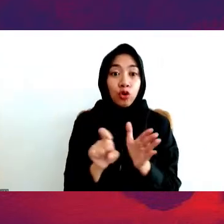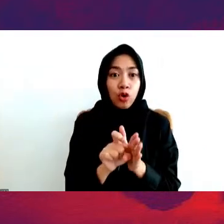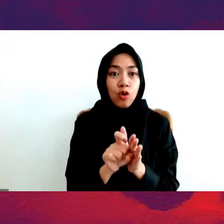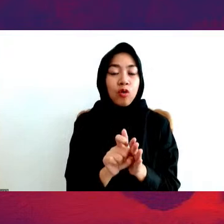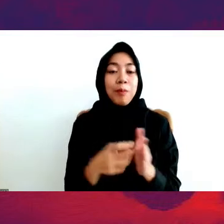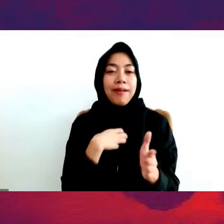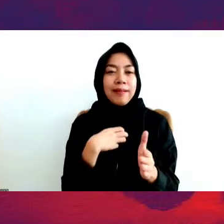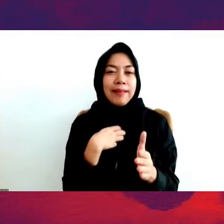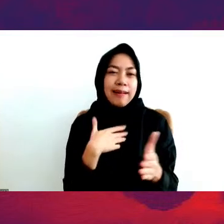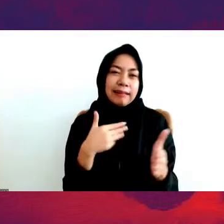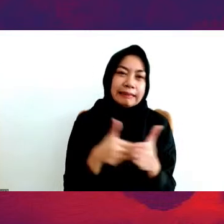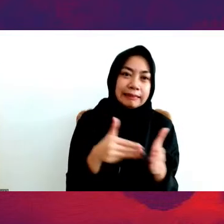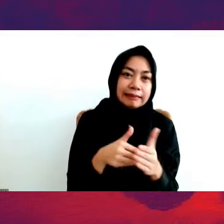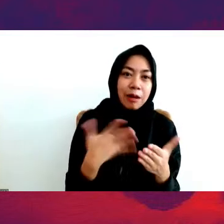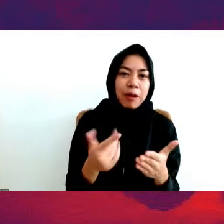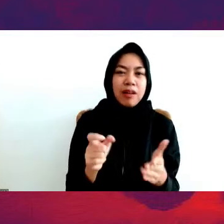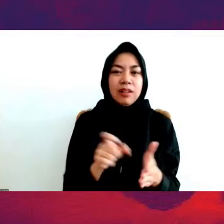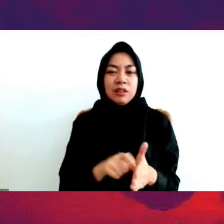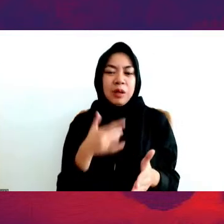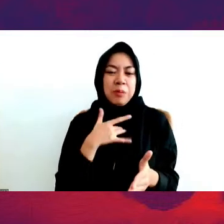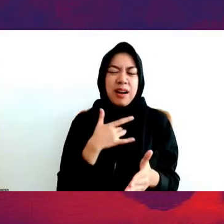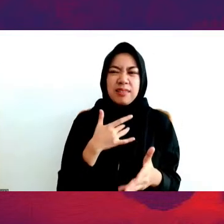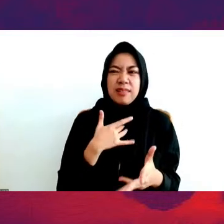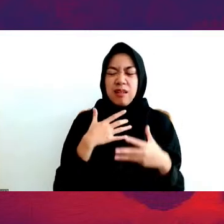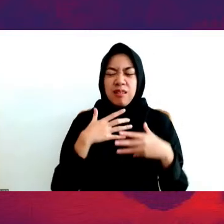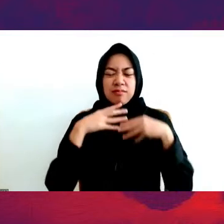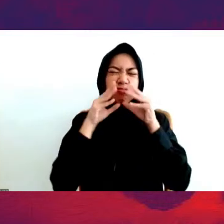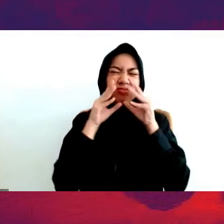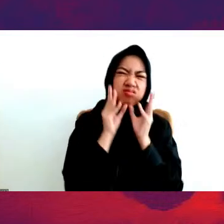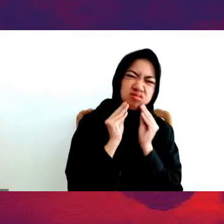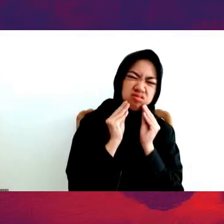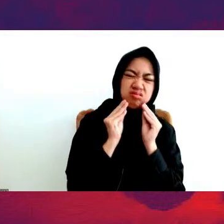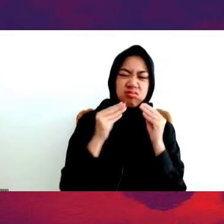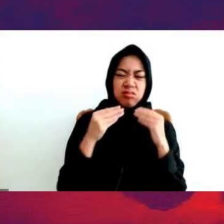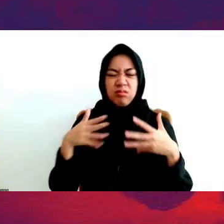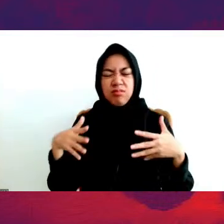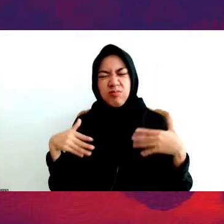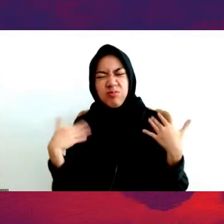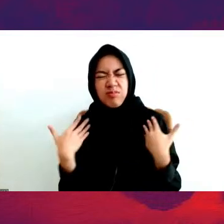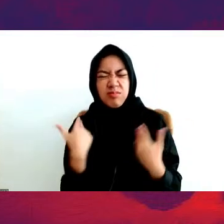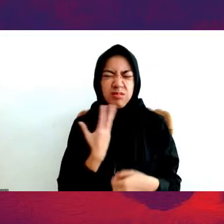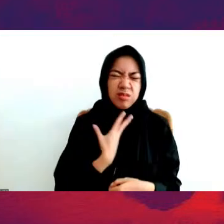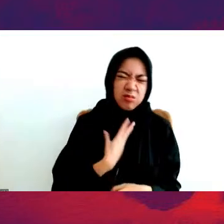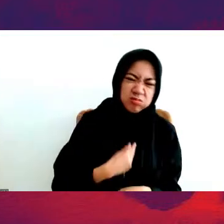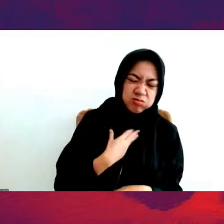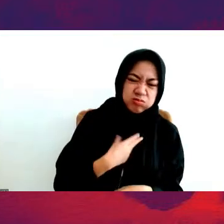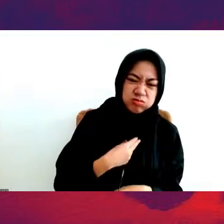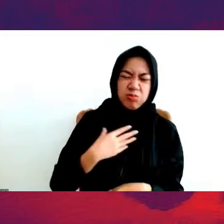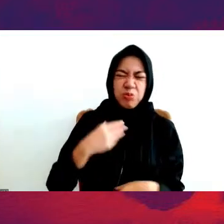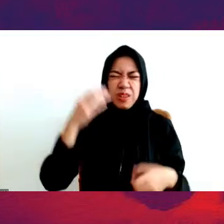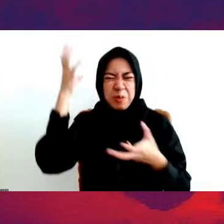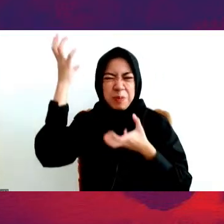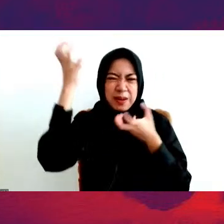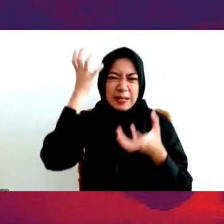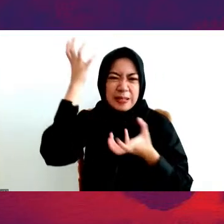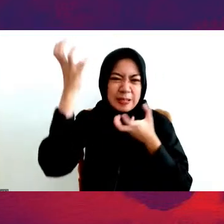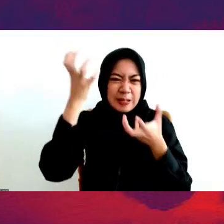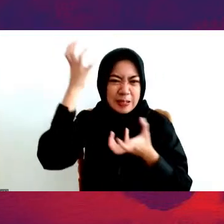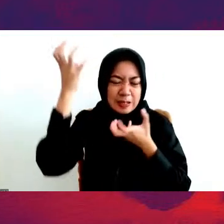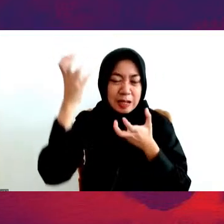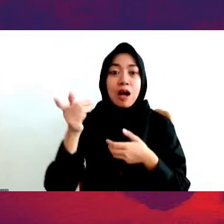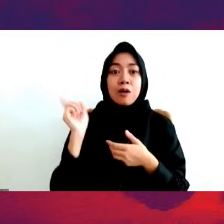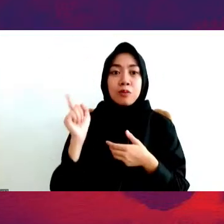that unhappiness, depression, and excessive anxieties are commonly occur among households who has been